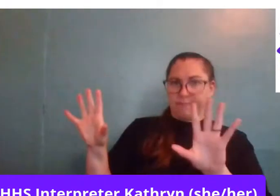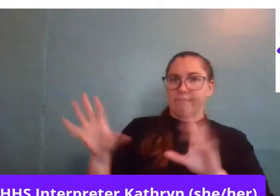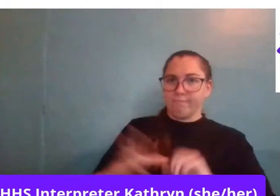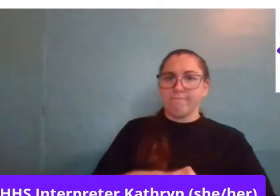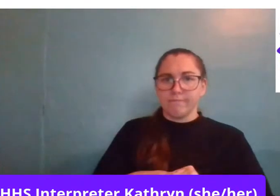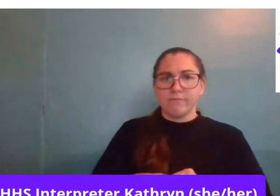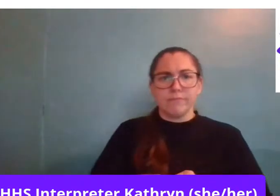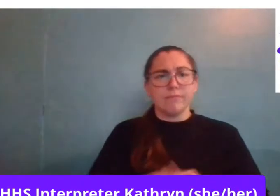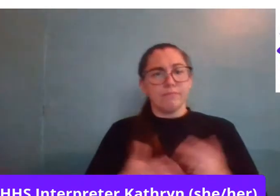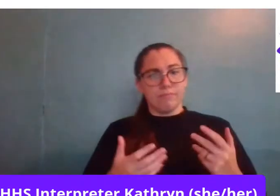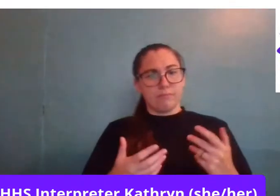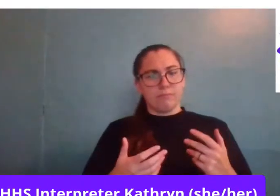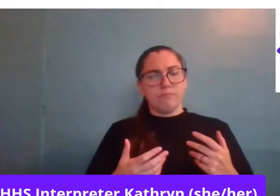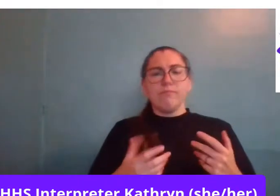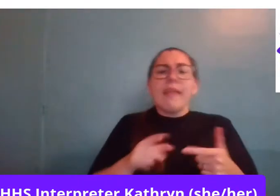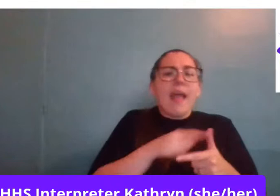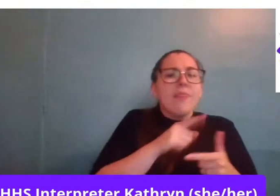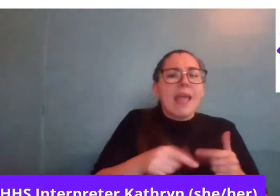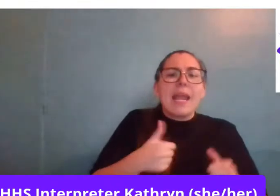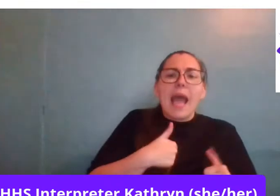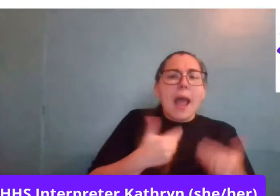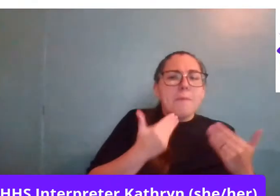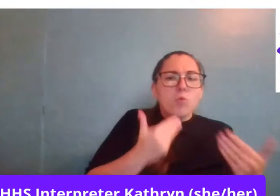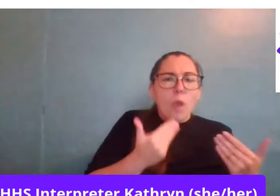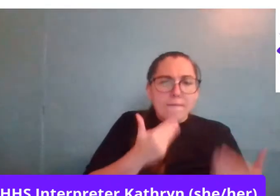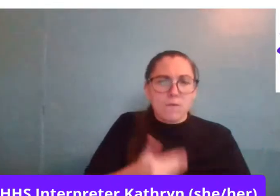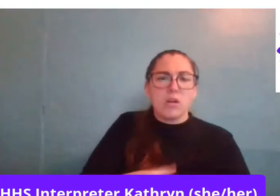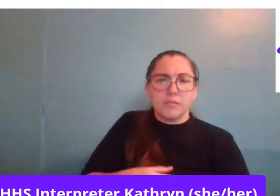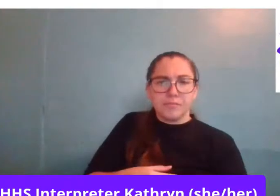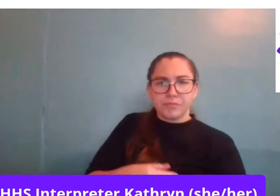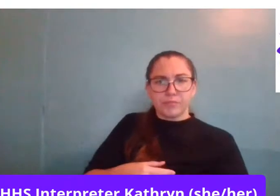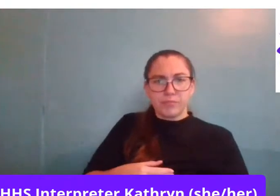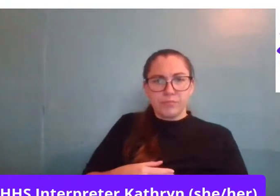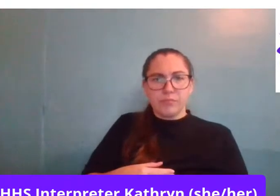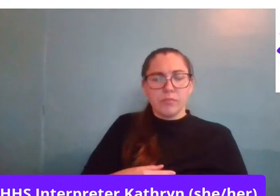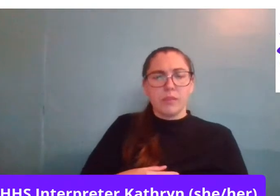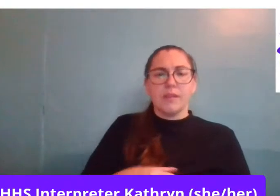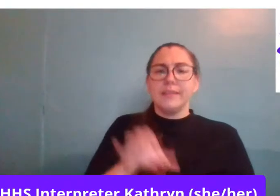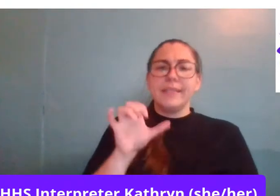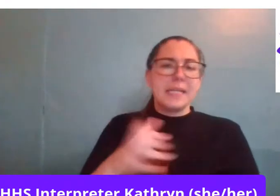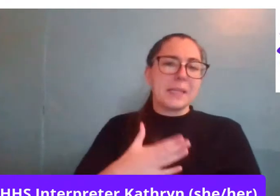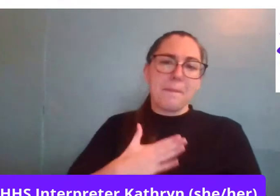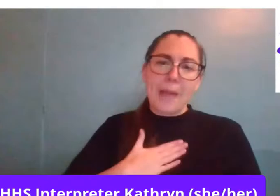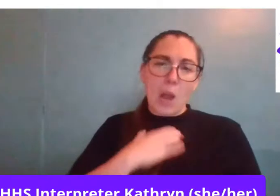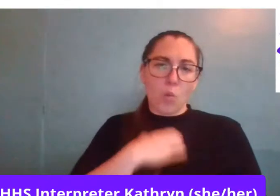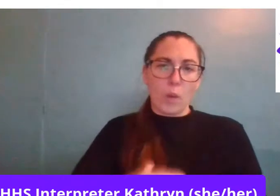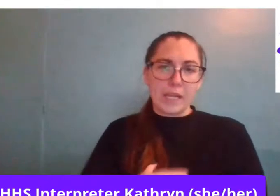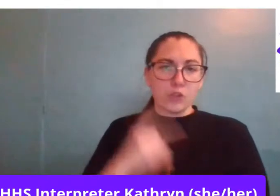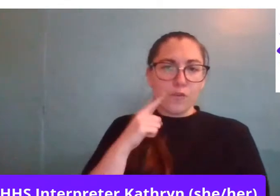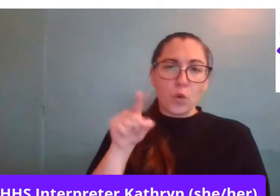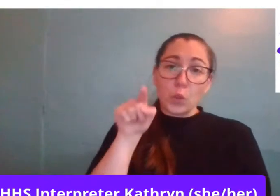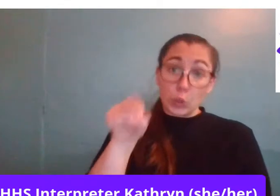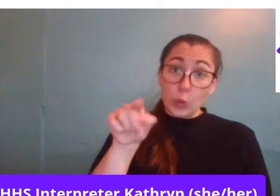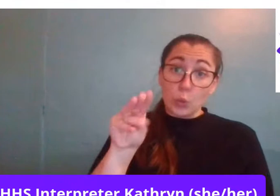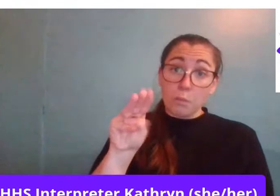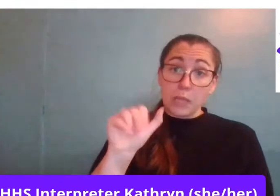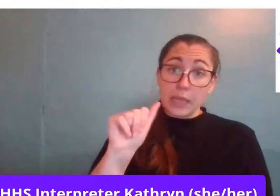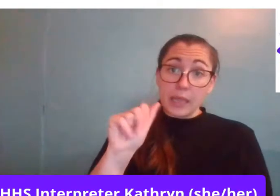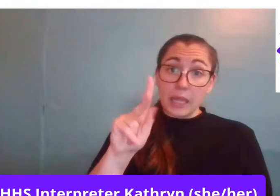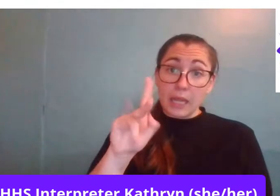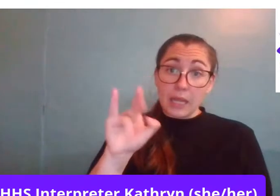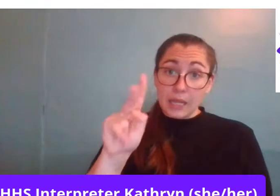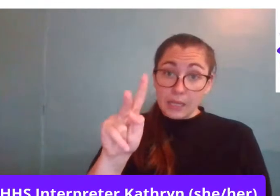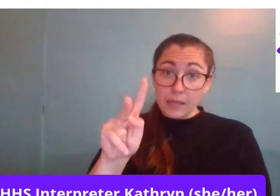And then I'm grateful for, and I guess that would be my wish for you, Malik,